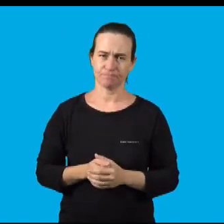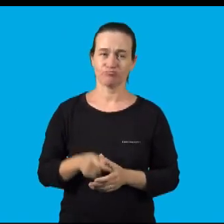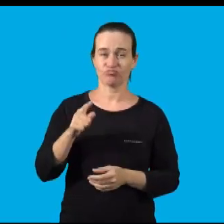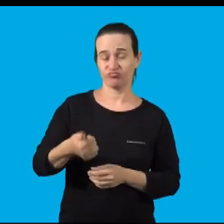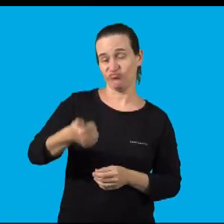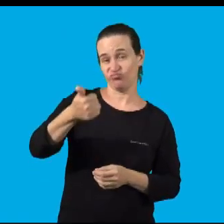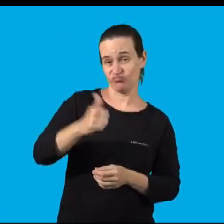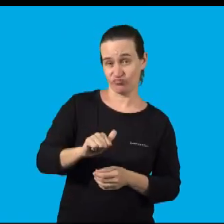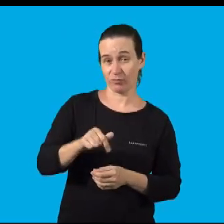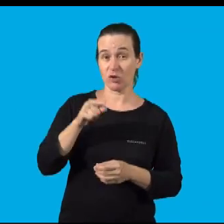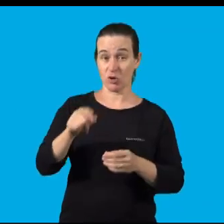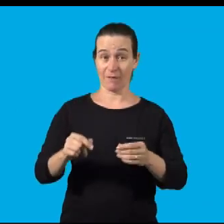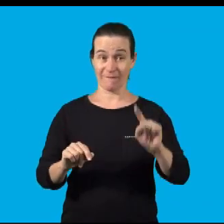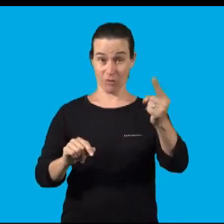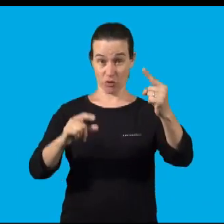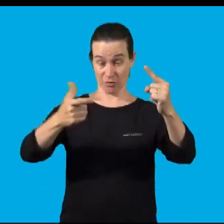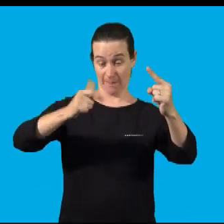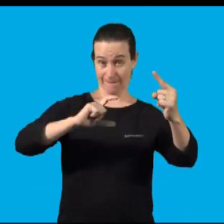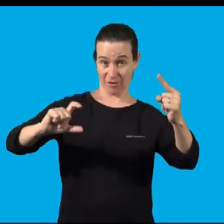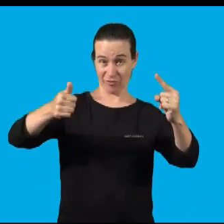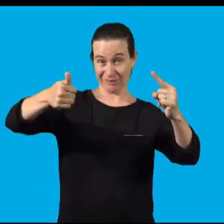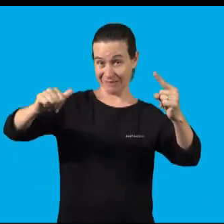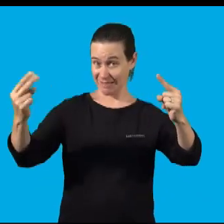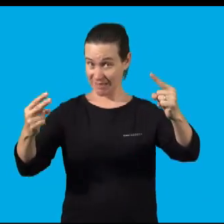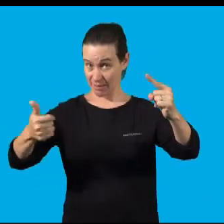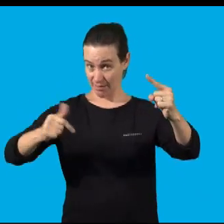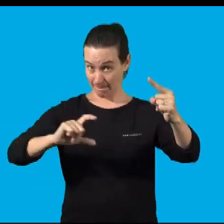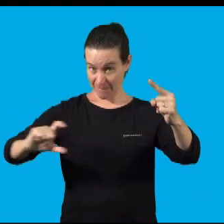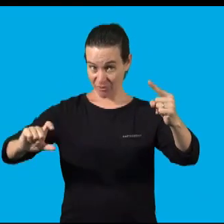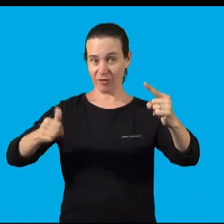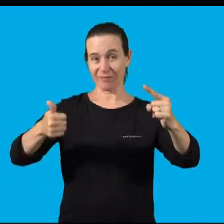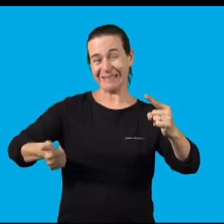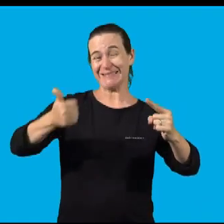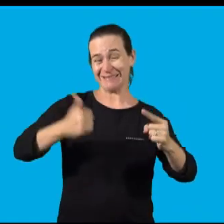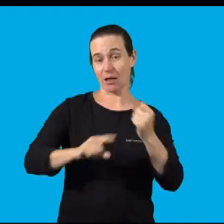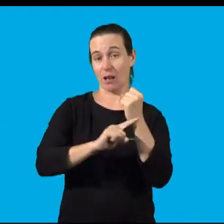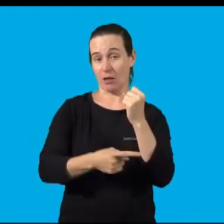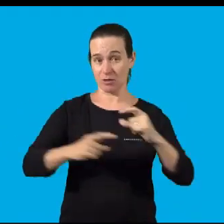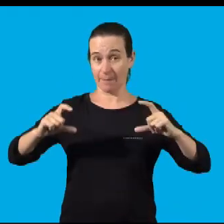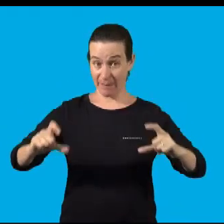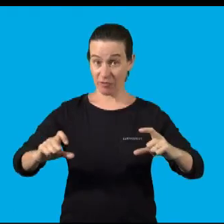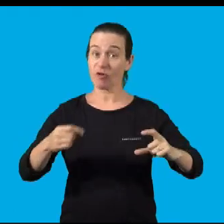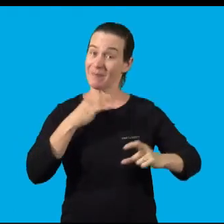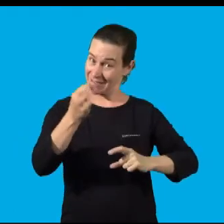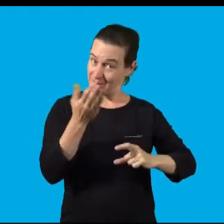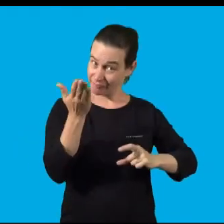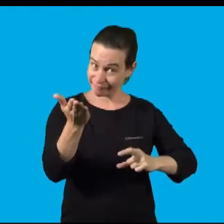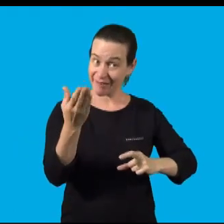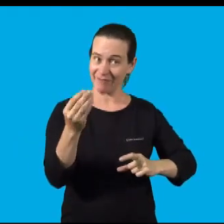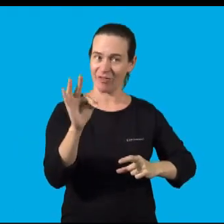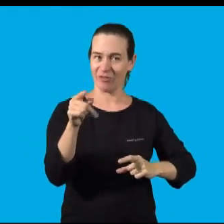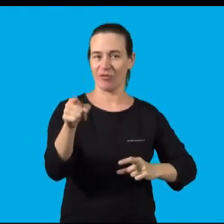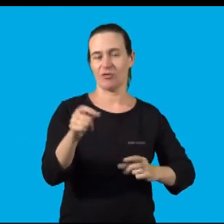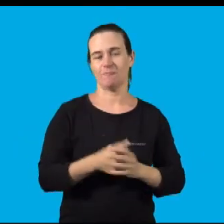be our second body paragraph. And lastly, the deception of Rosencrantz and Guildenstern will be